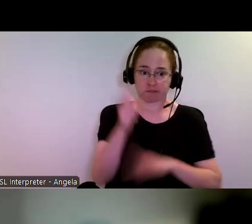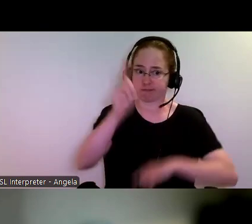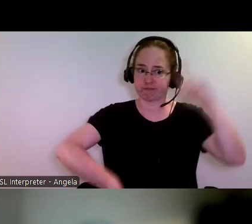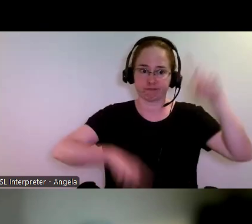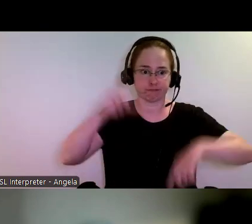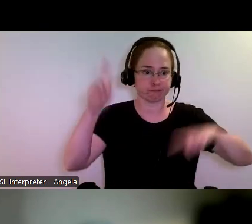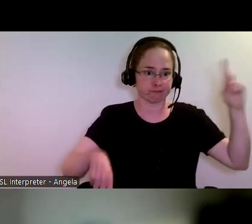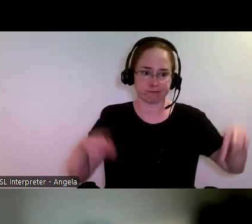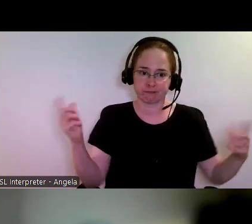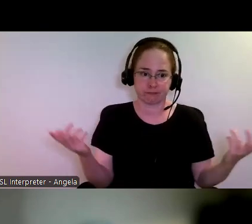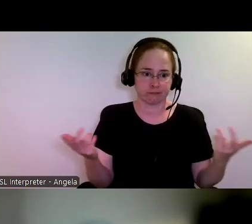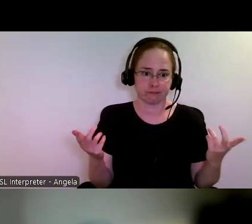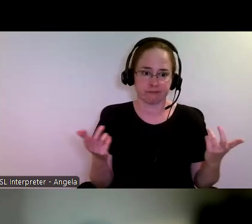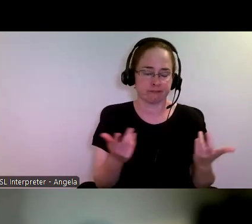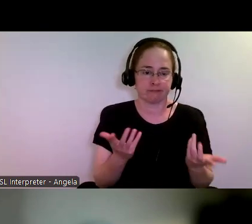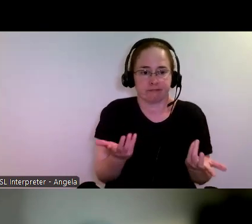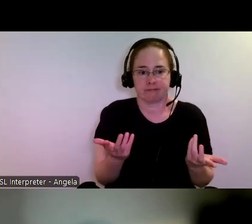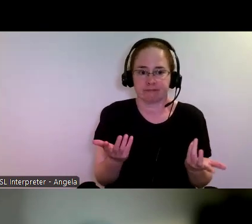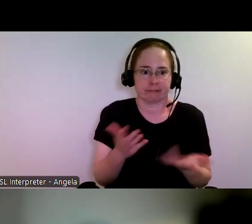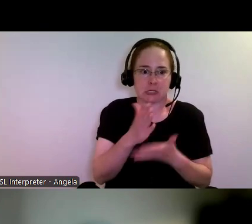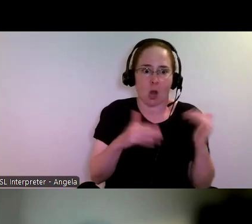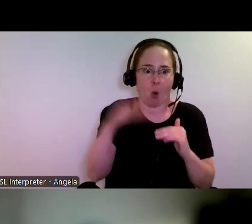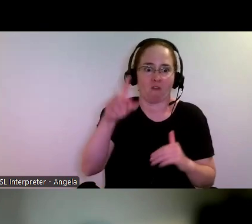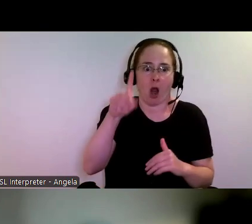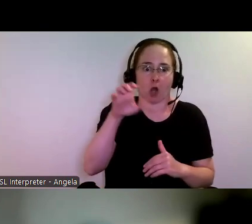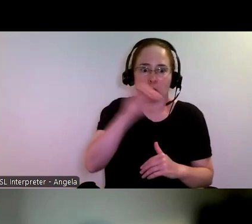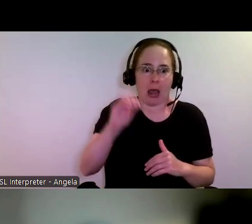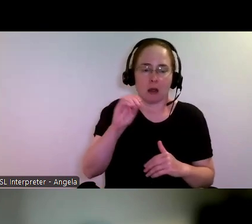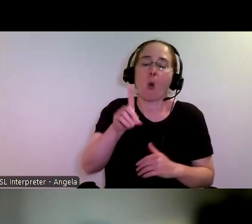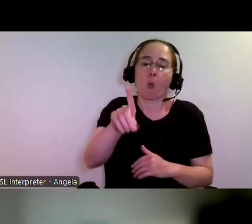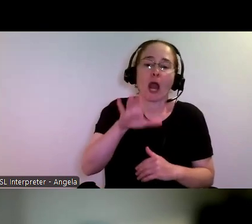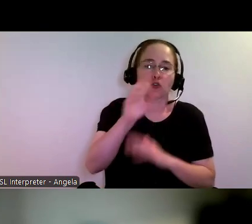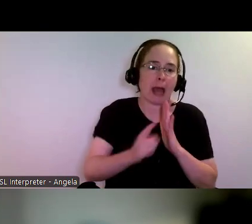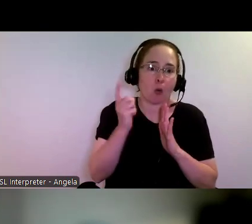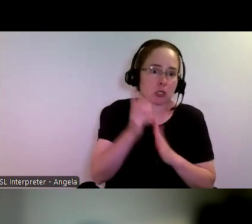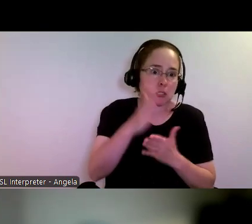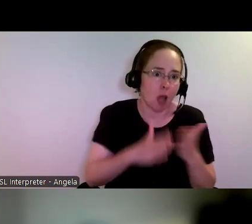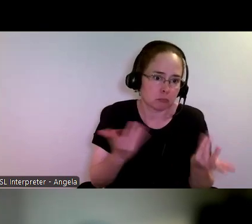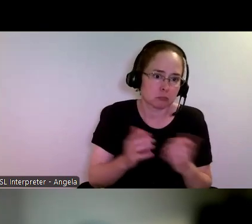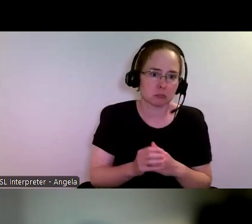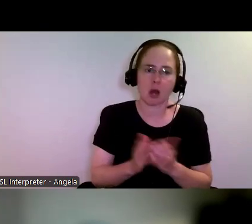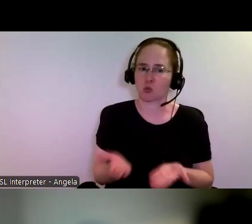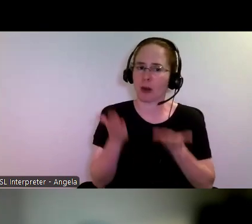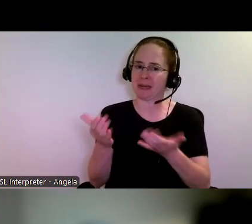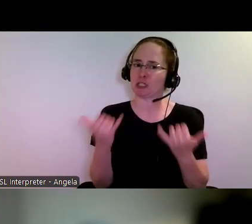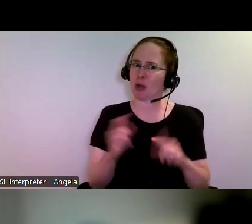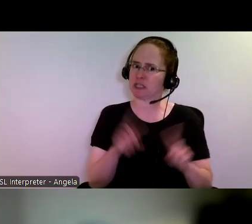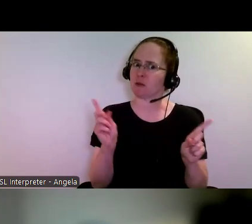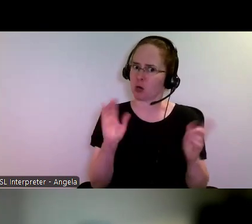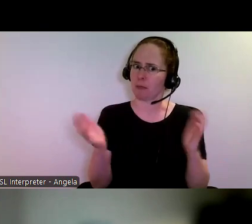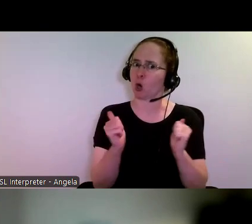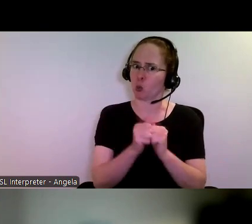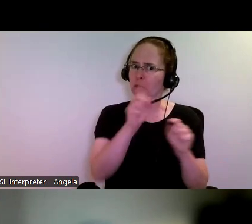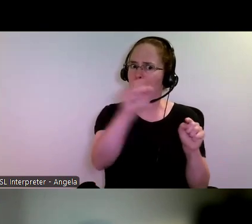board, and some are in well over 100 hours. So the recommendation is definitely different from what we're seeing